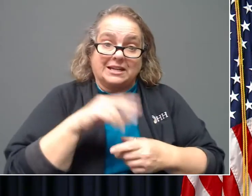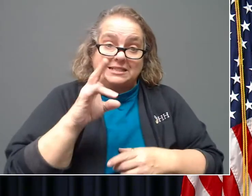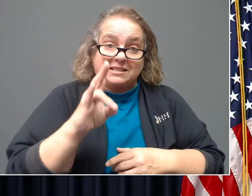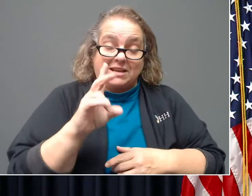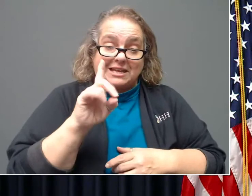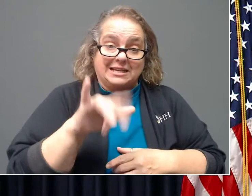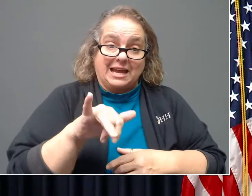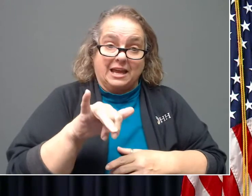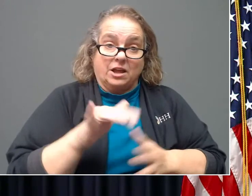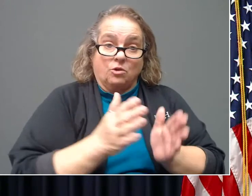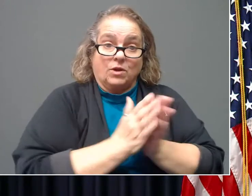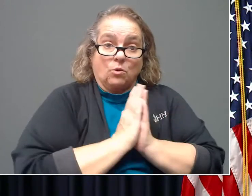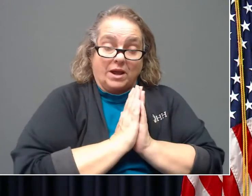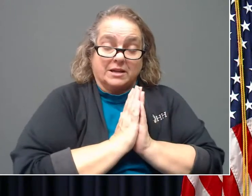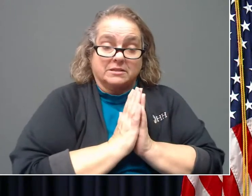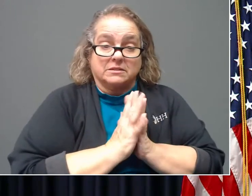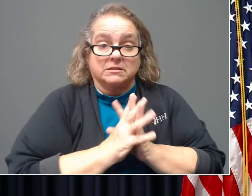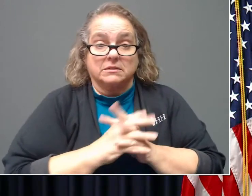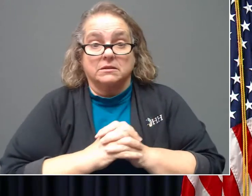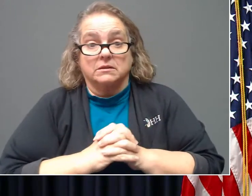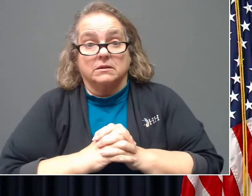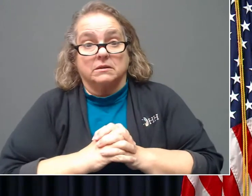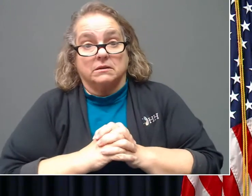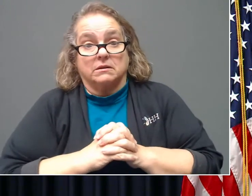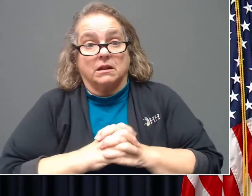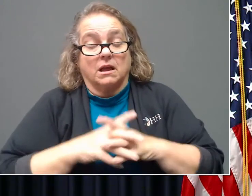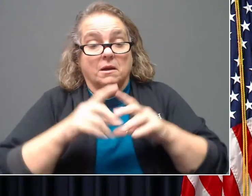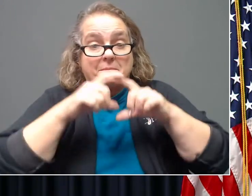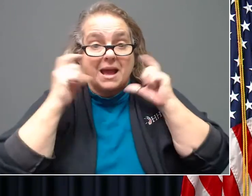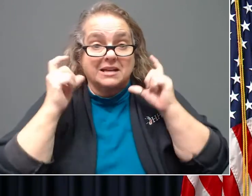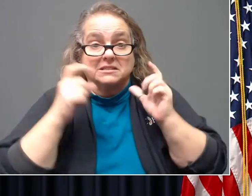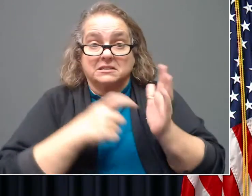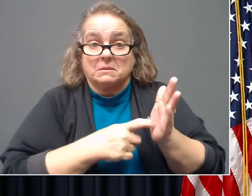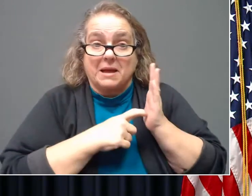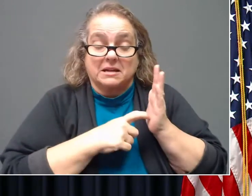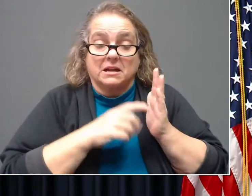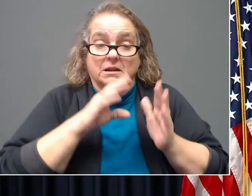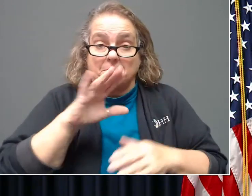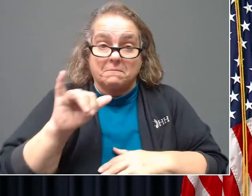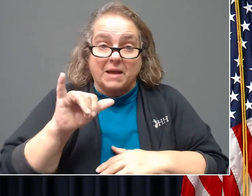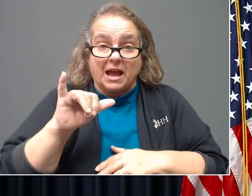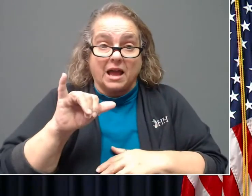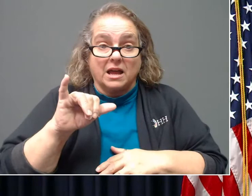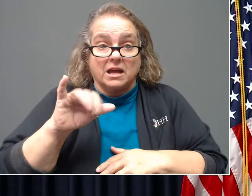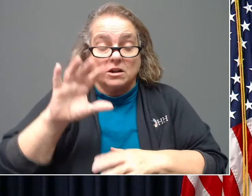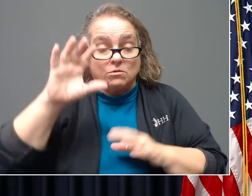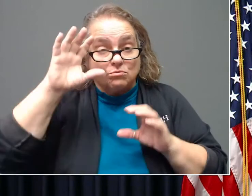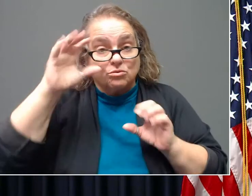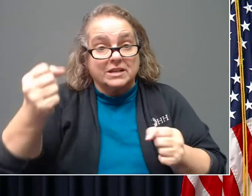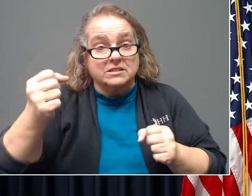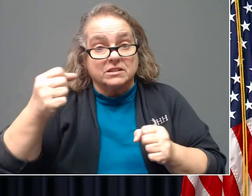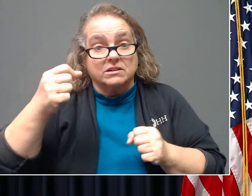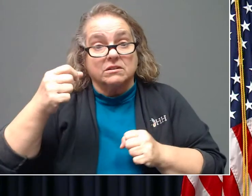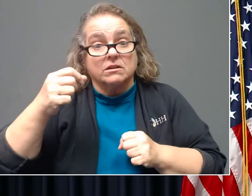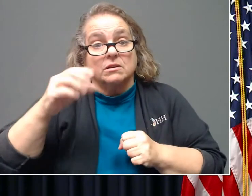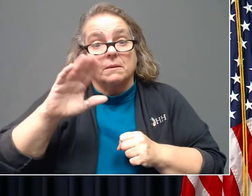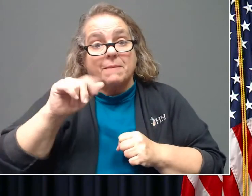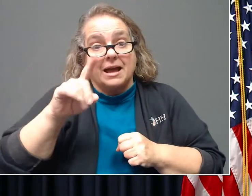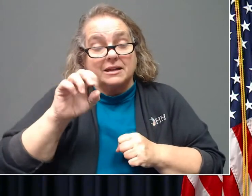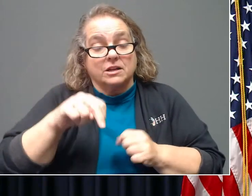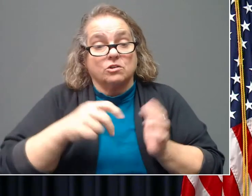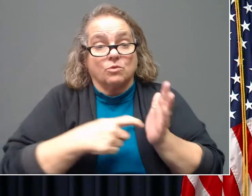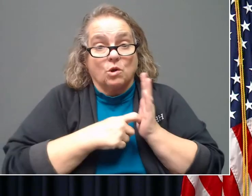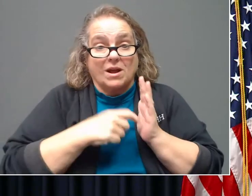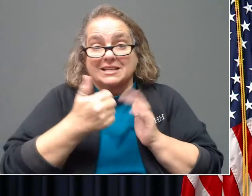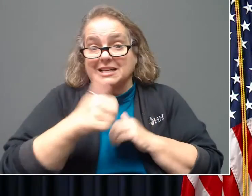much. So the mask mandate by the President Biden requires